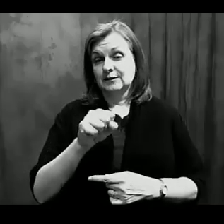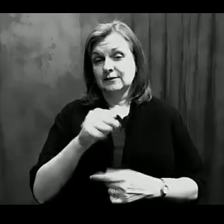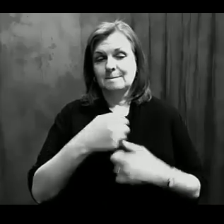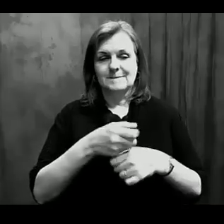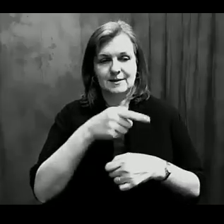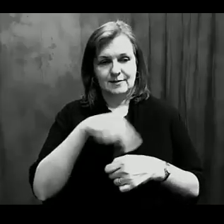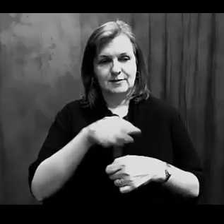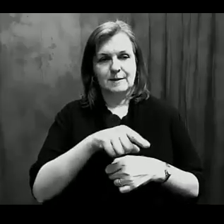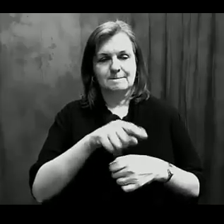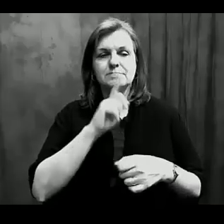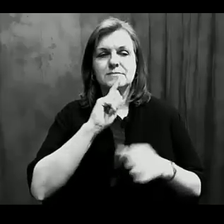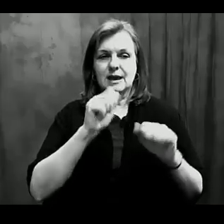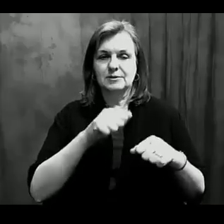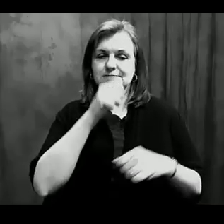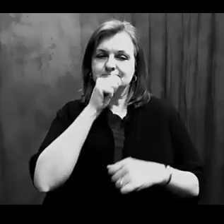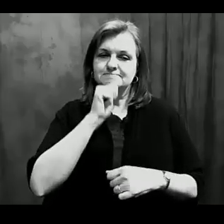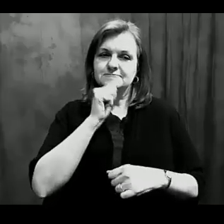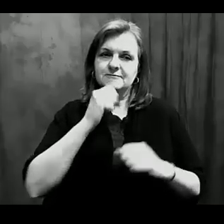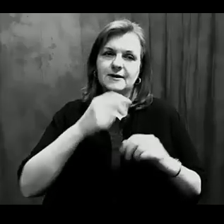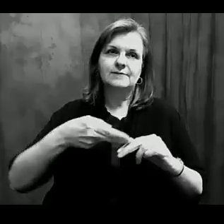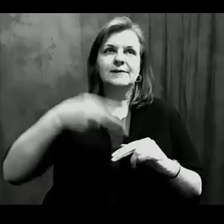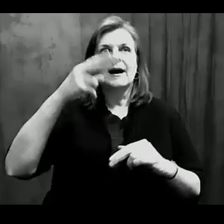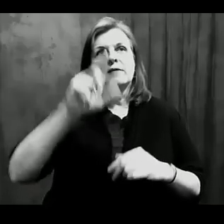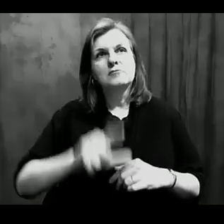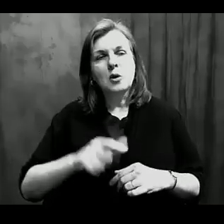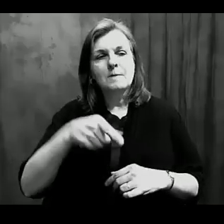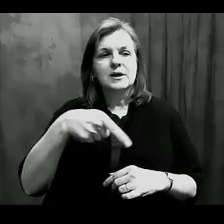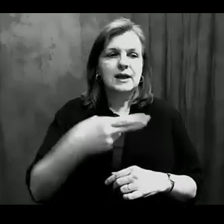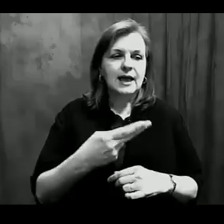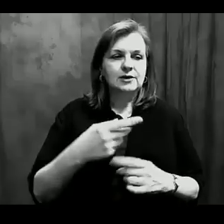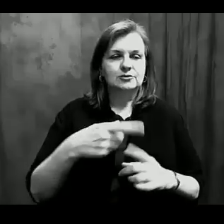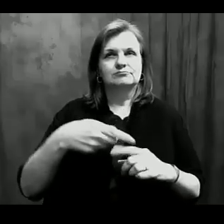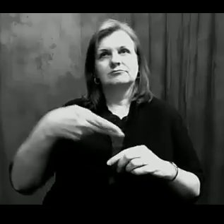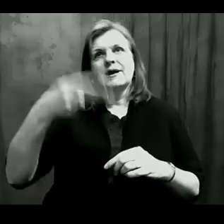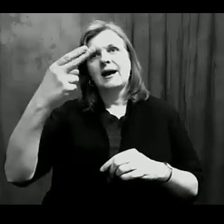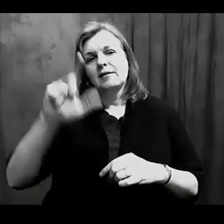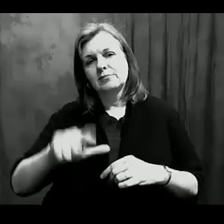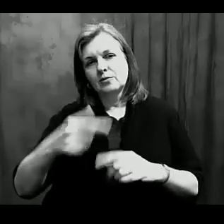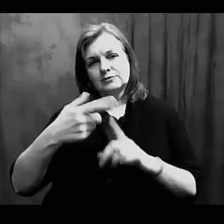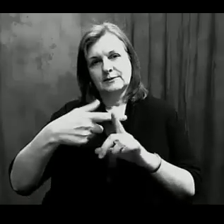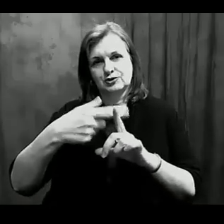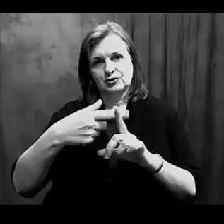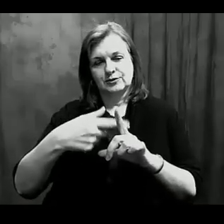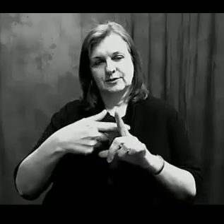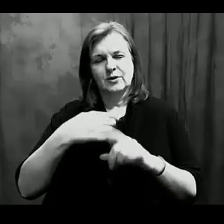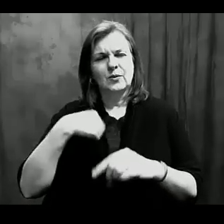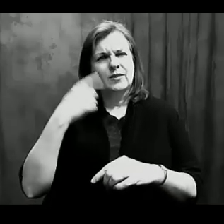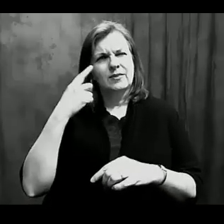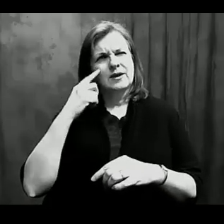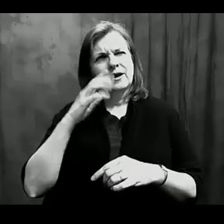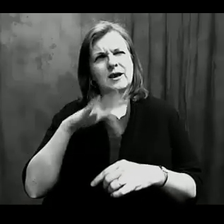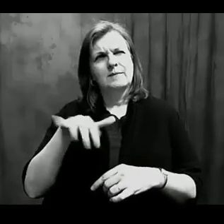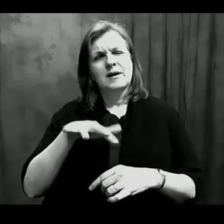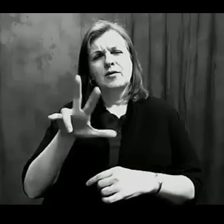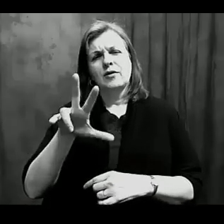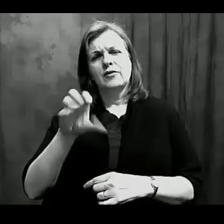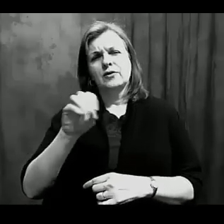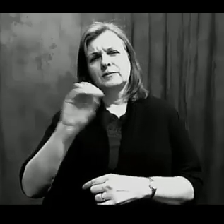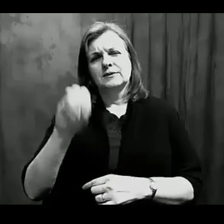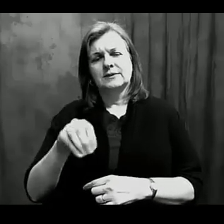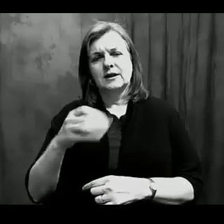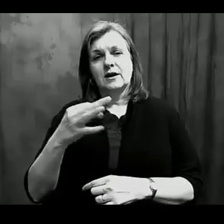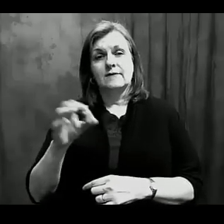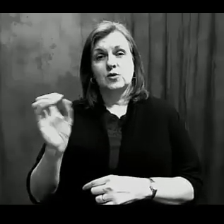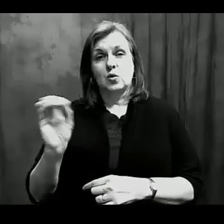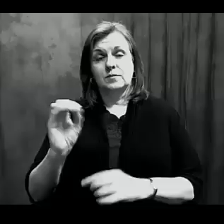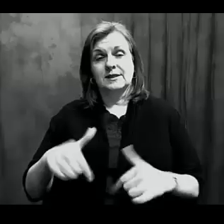structures in their DNA, so some unique gene structures that actually make them able to withstand pH,